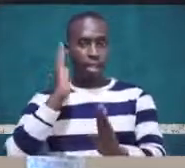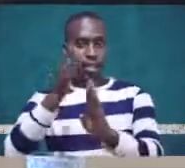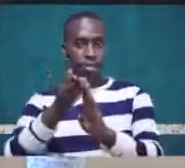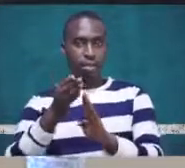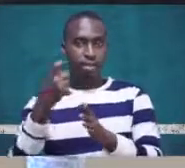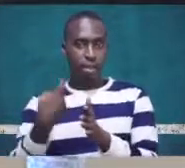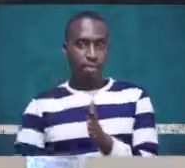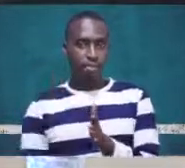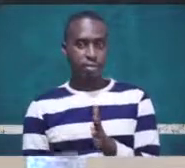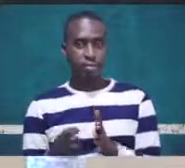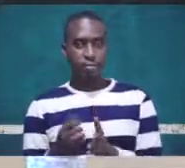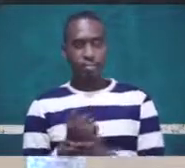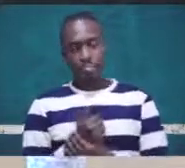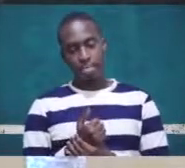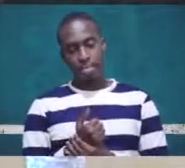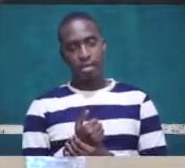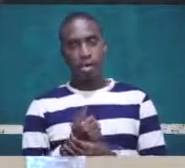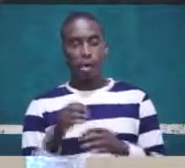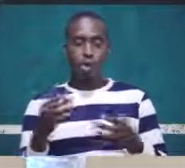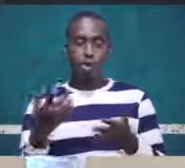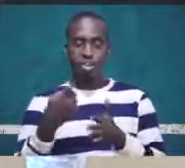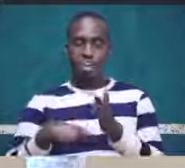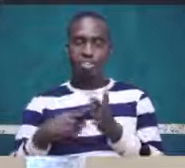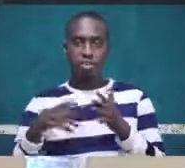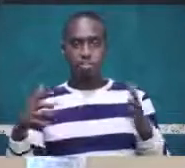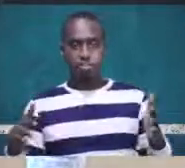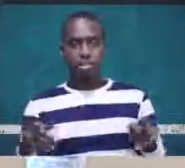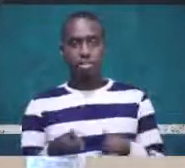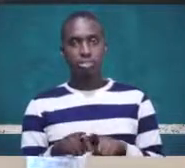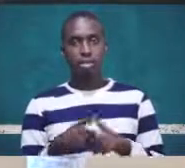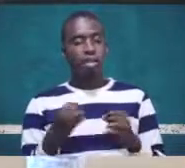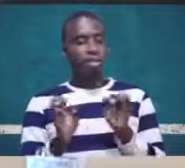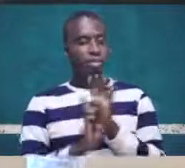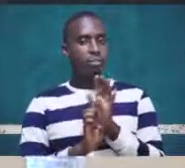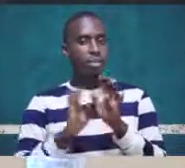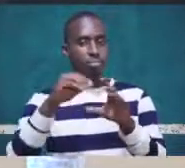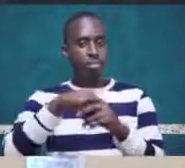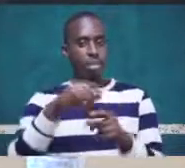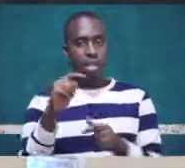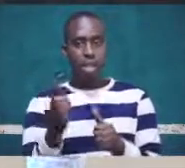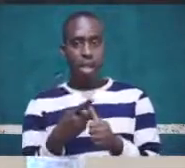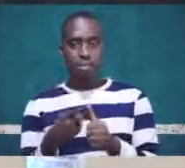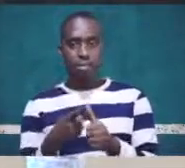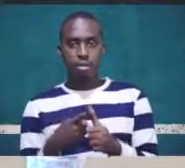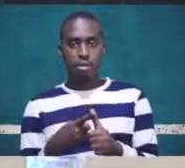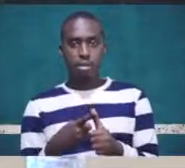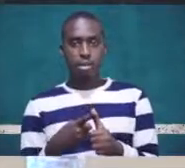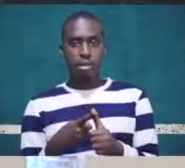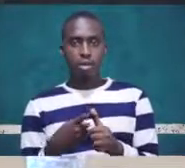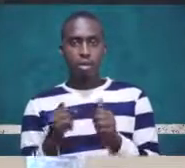tax or taxes, we have some examples of them. One is called